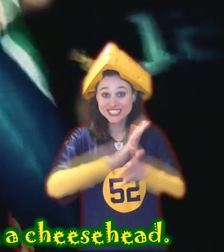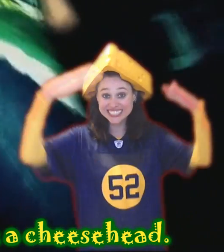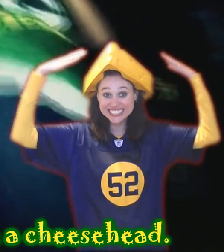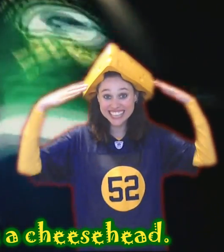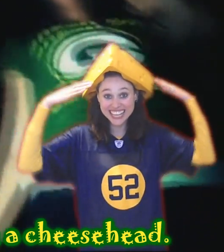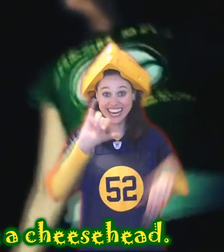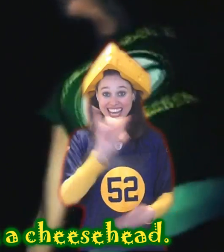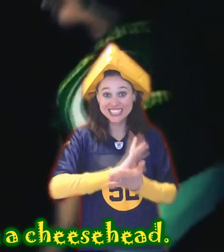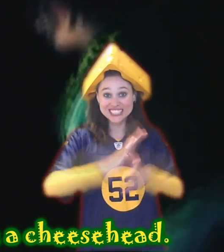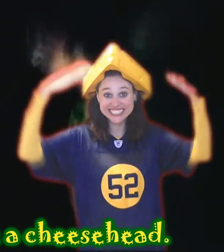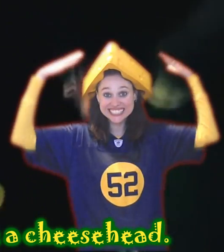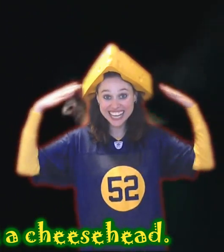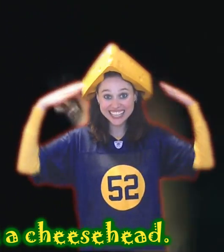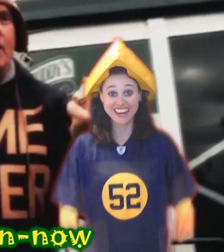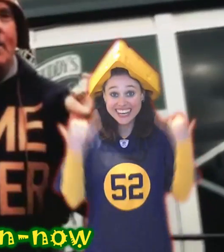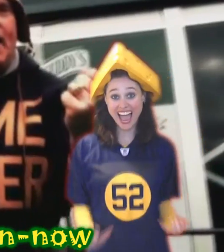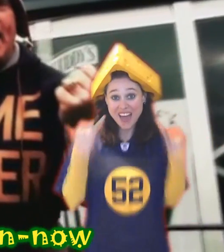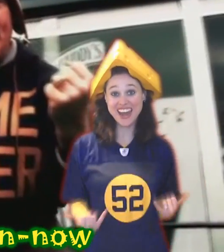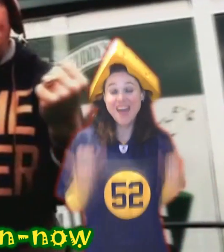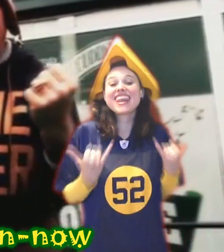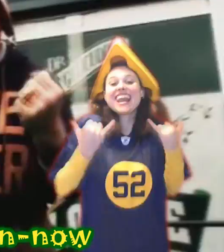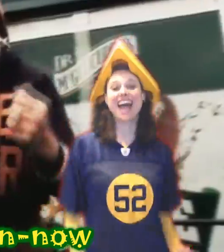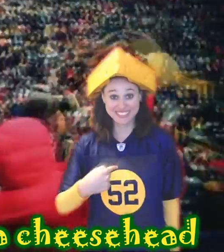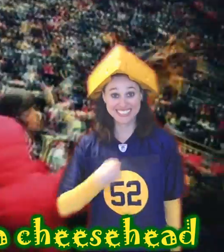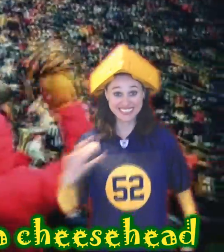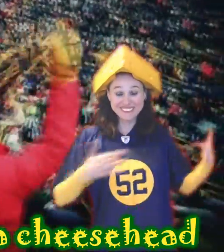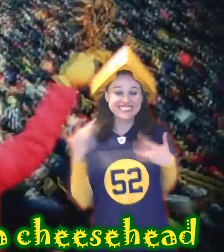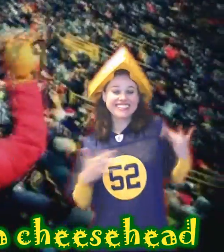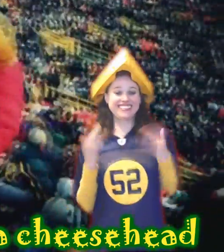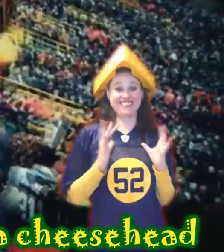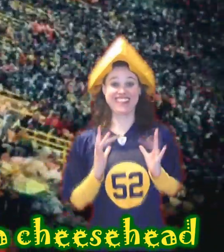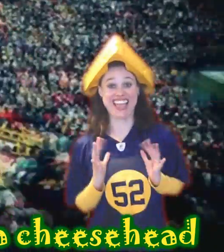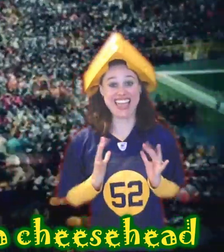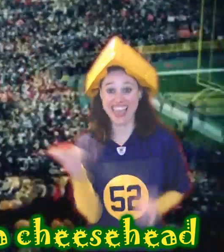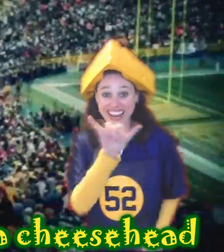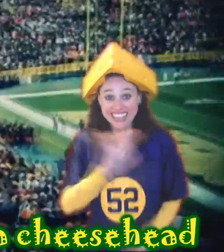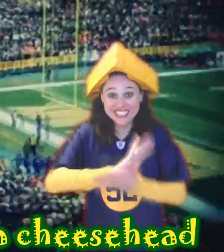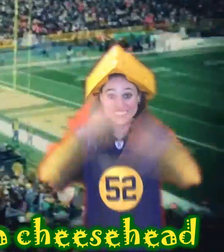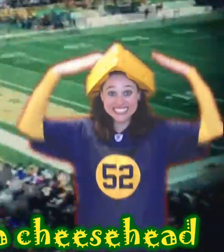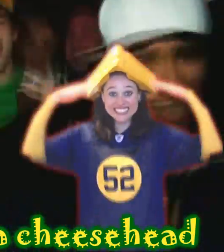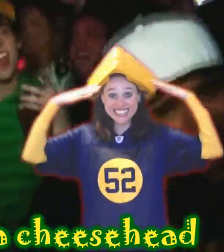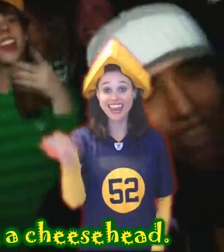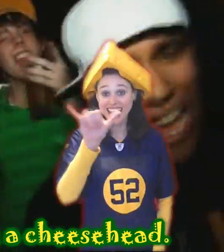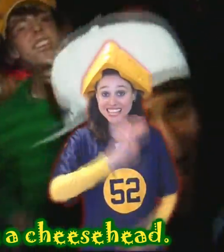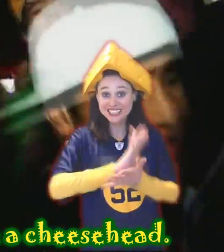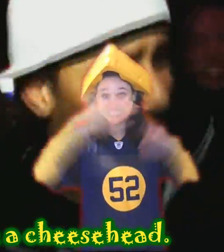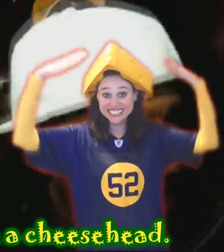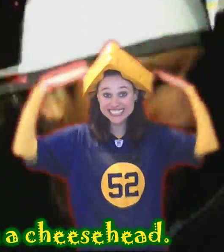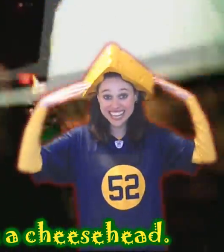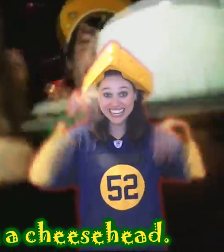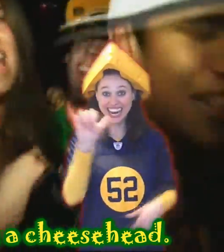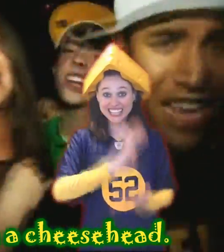a cheesehead, like a cheesehead. Nah, nah, nah, nah, now I'm feeling so fly. Like a cheesehead, like